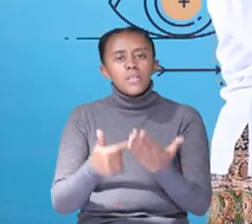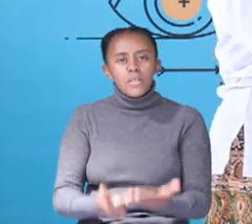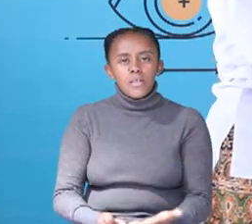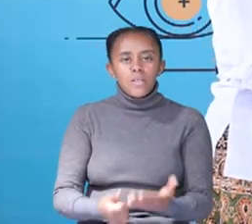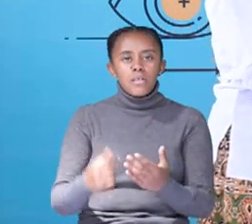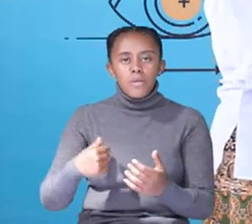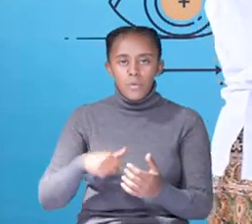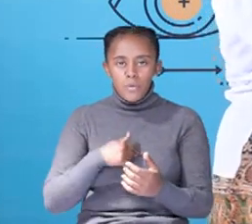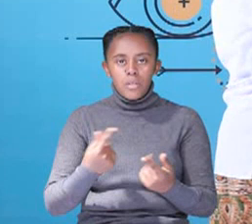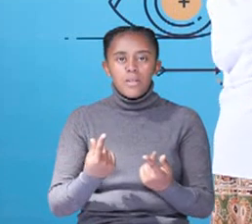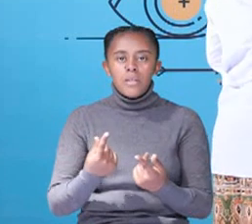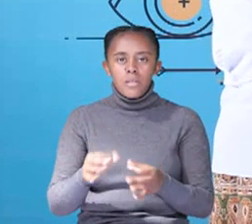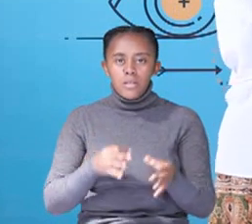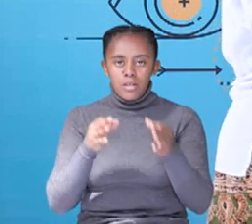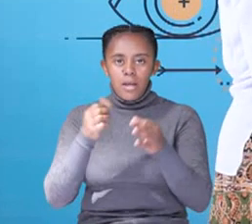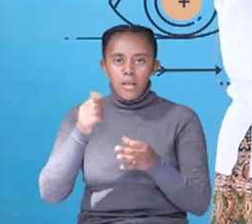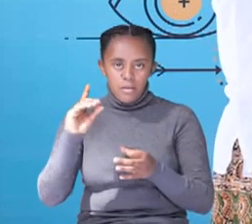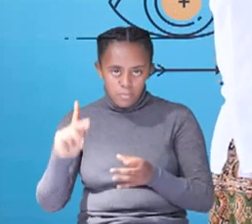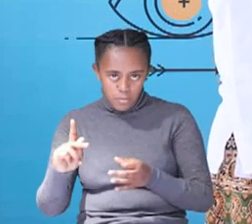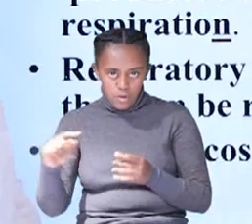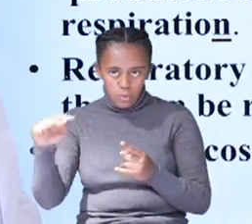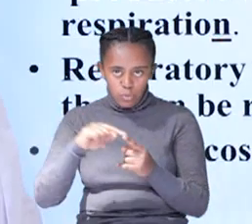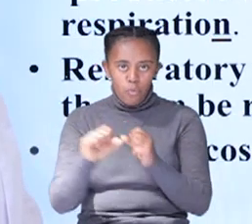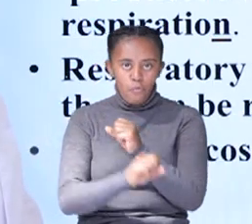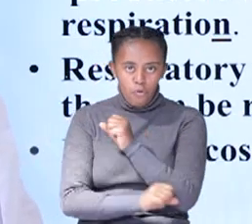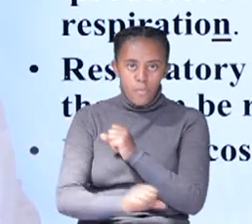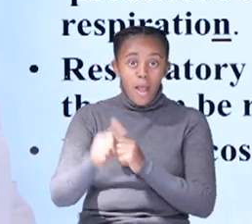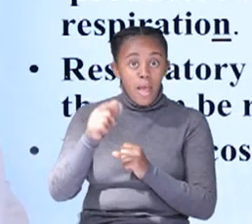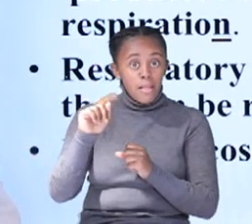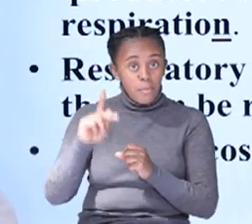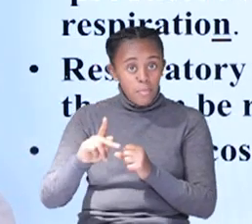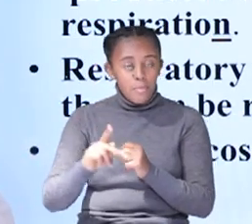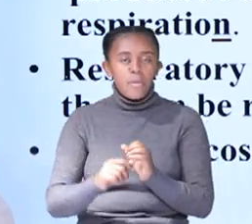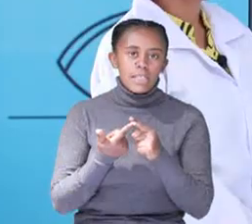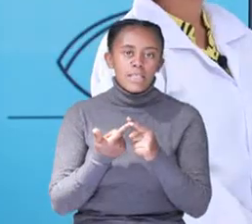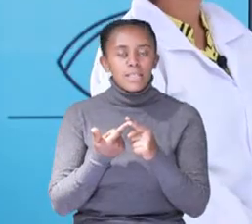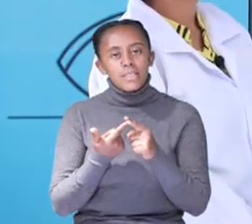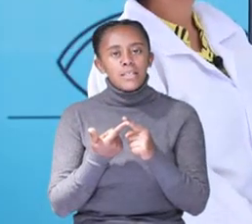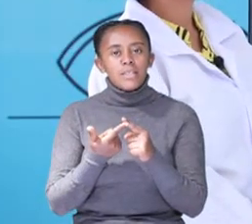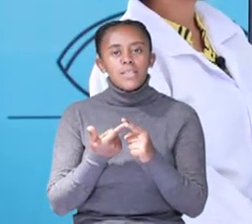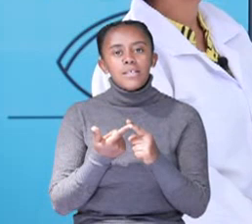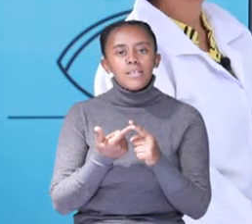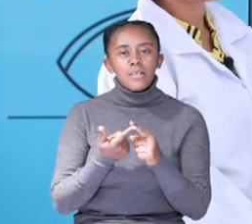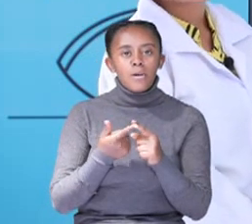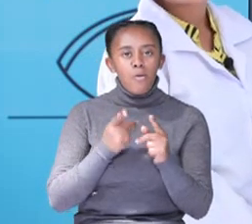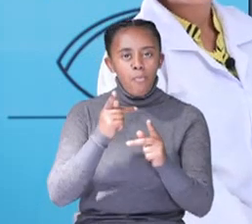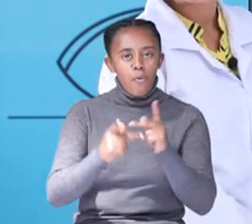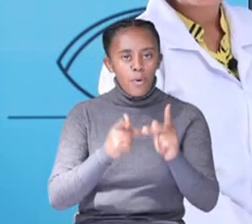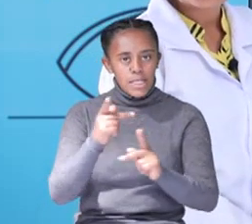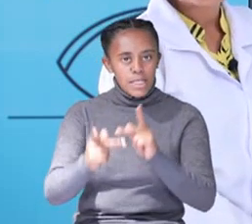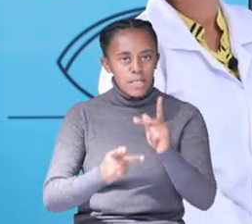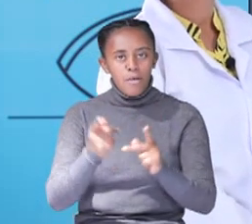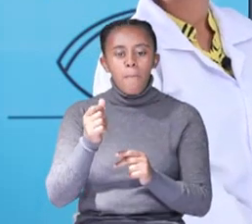substrates will transfer phosphate to ADP to form ATP. The second process by